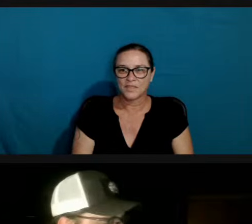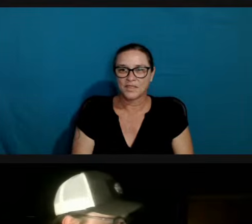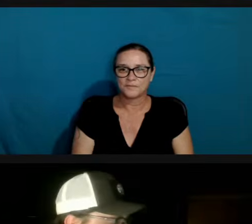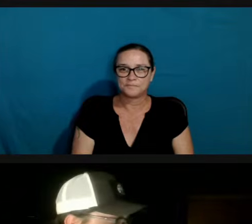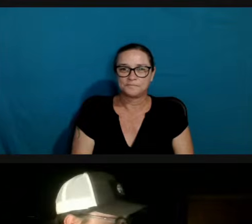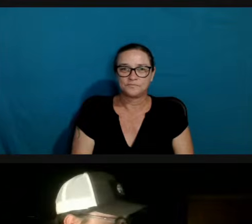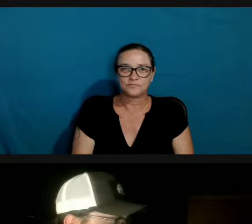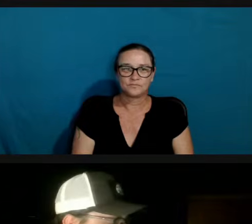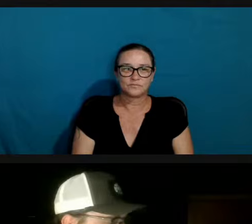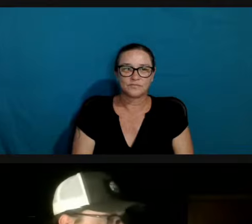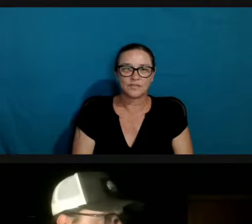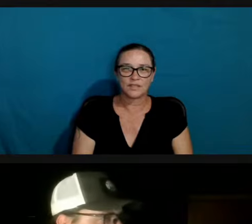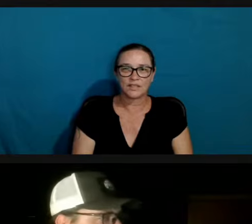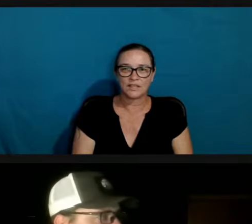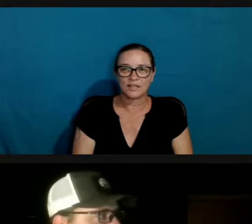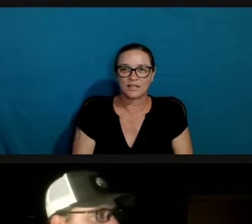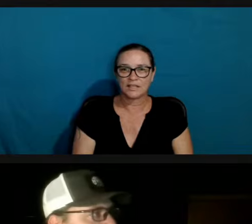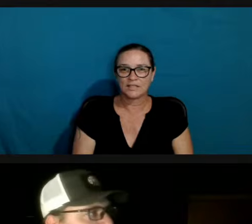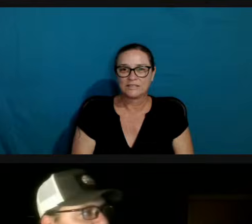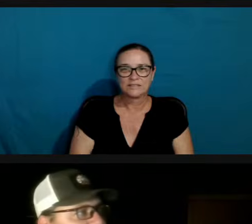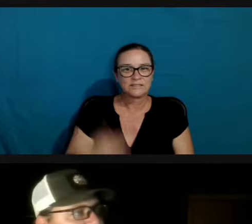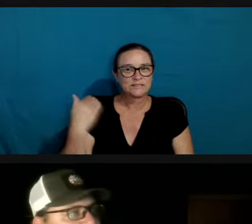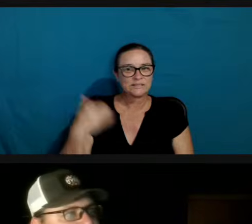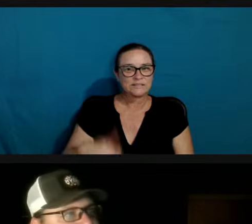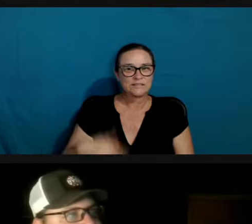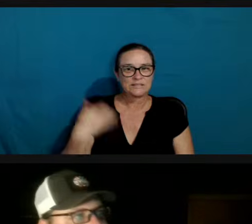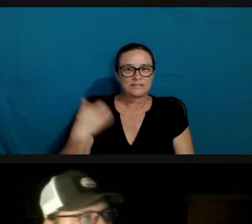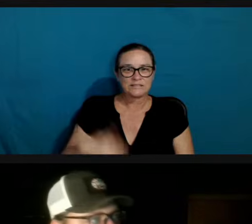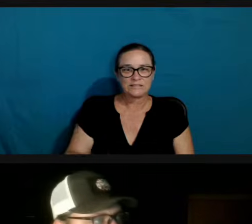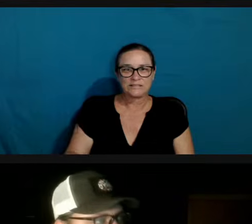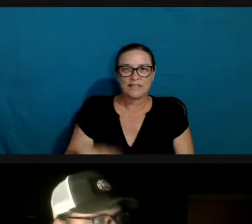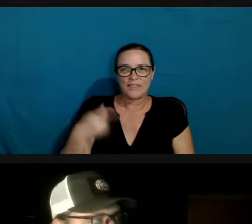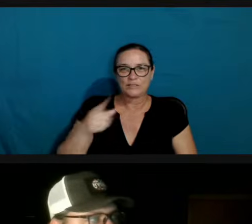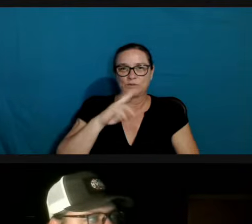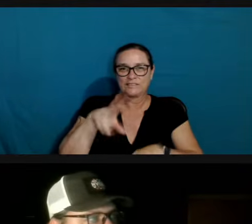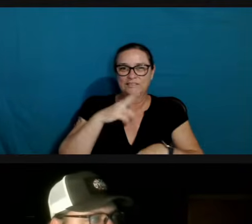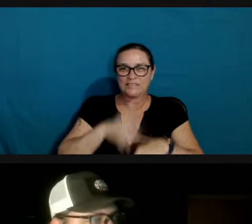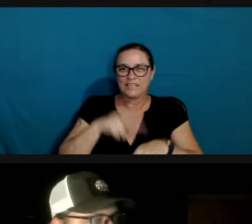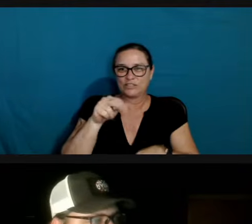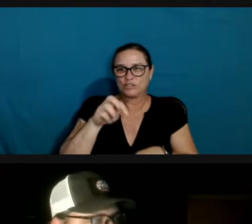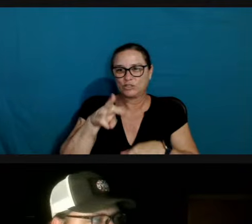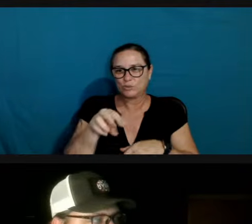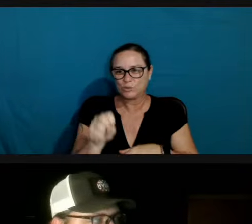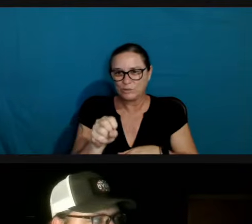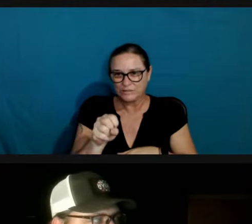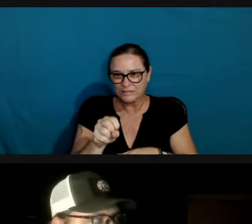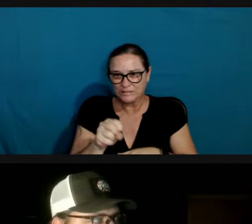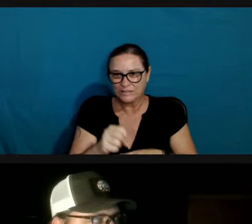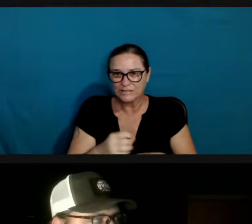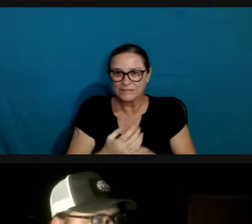Oh yeah, this one hit national news. Yeah, this one.